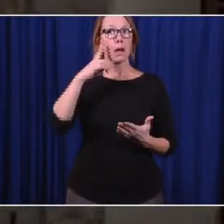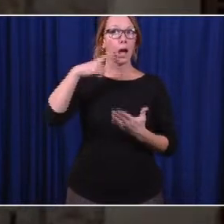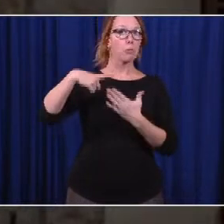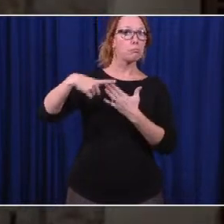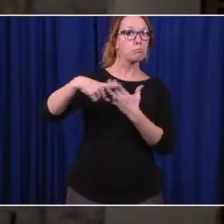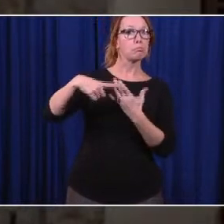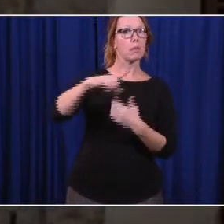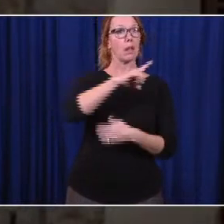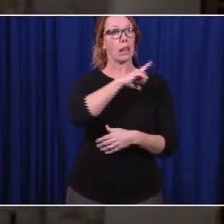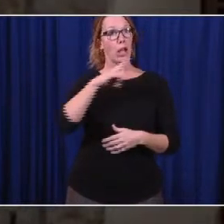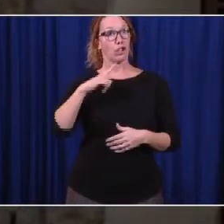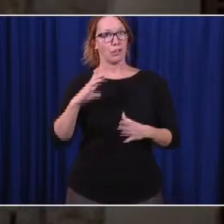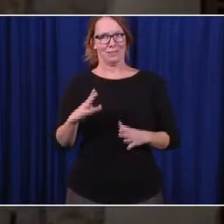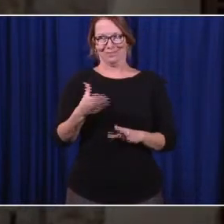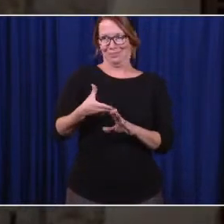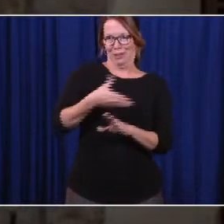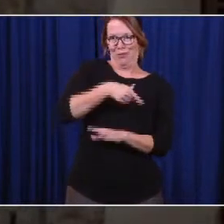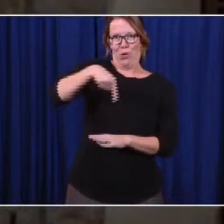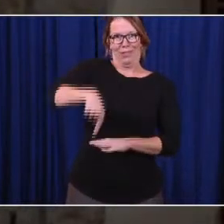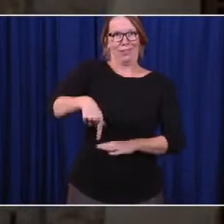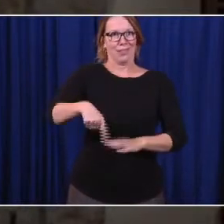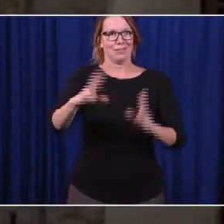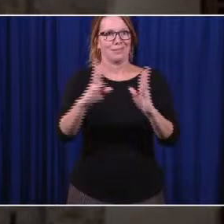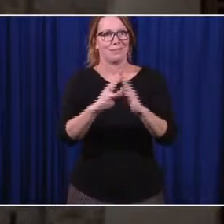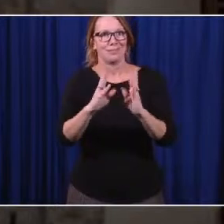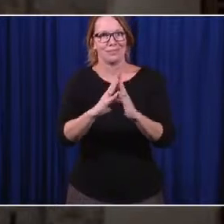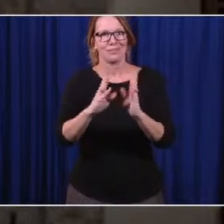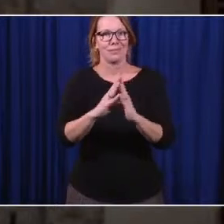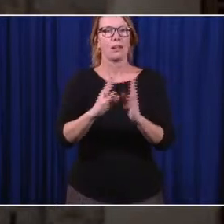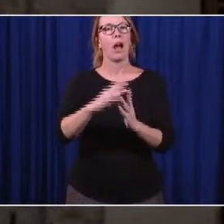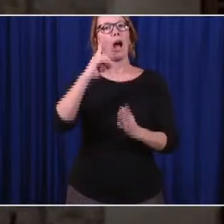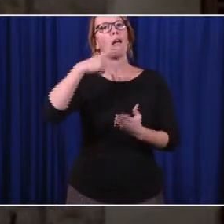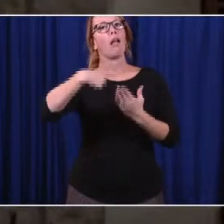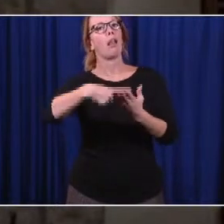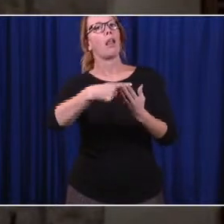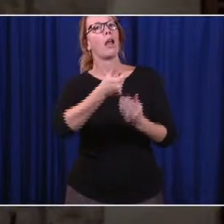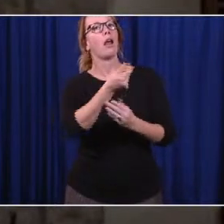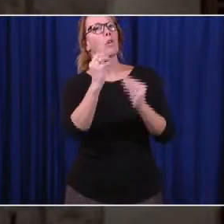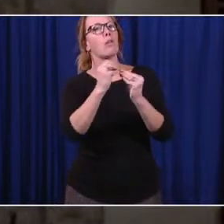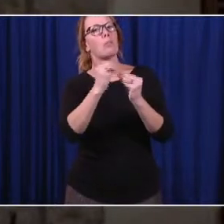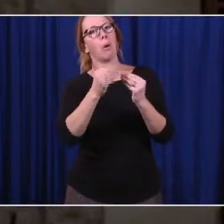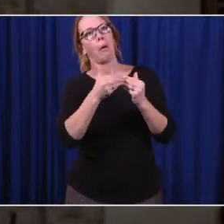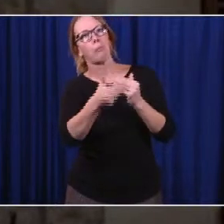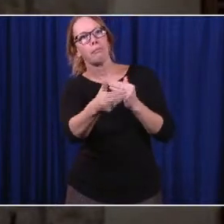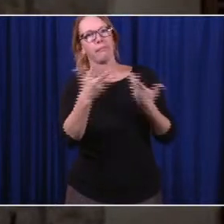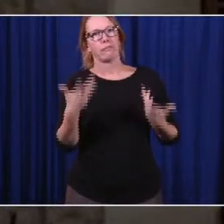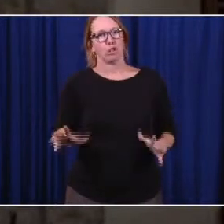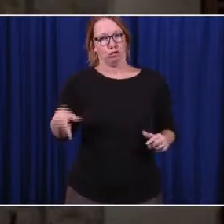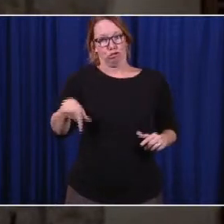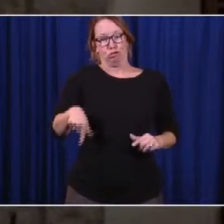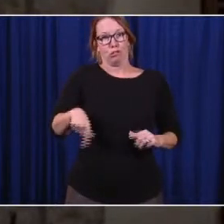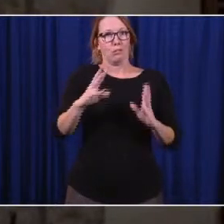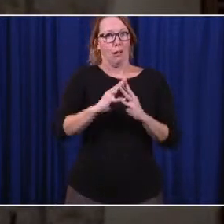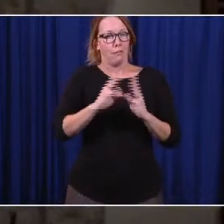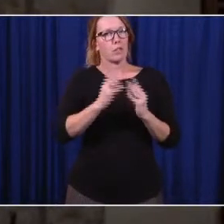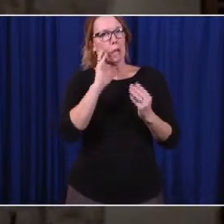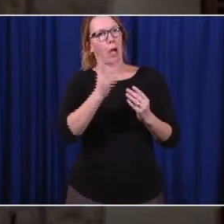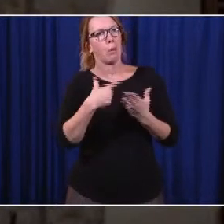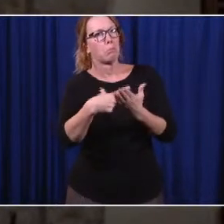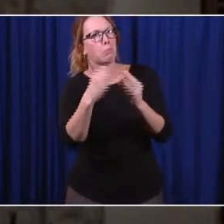legislator right before I came on here. I'm going to talk to a couple more when I finish the press conference. So it doesn't mean